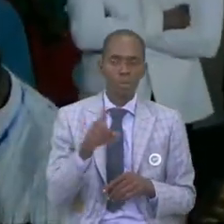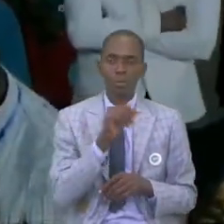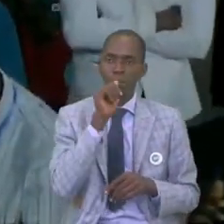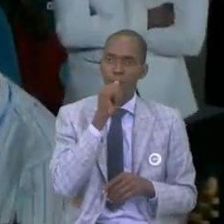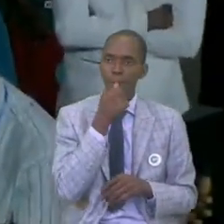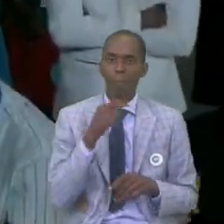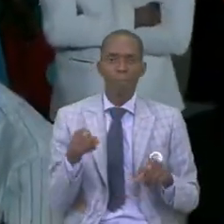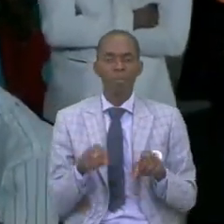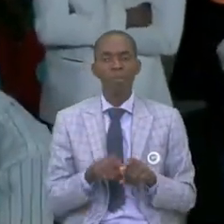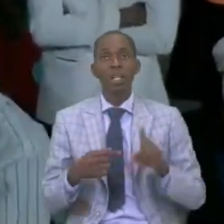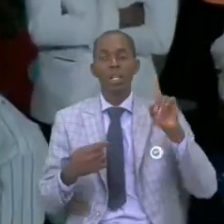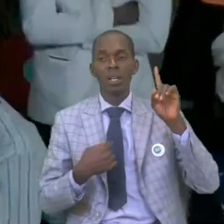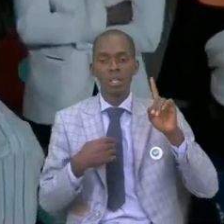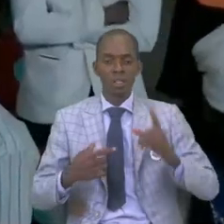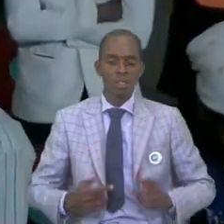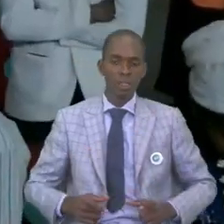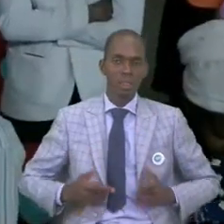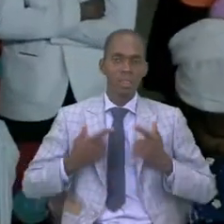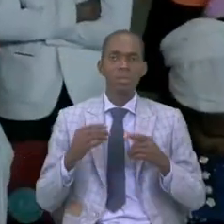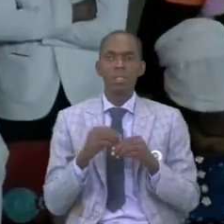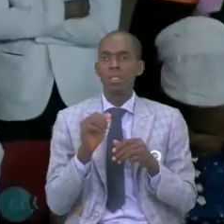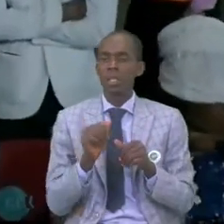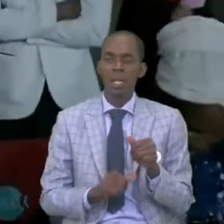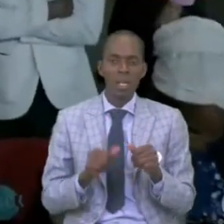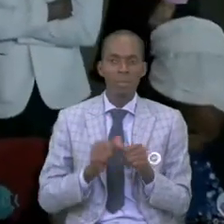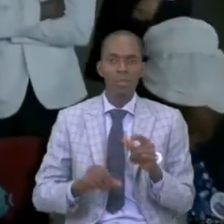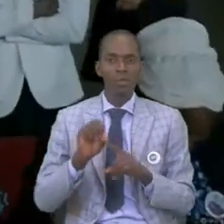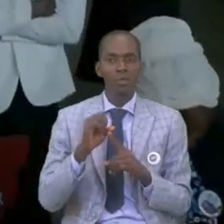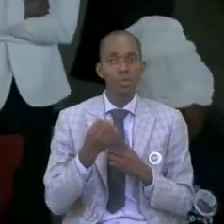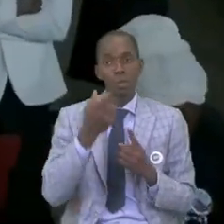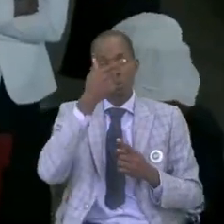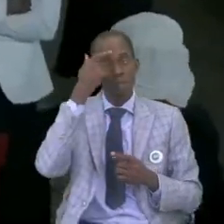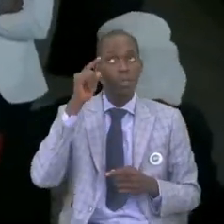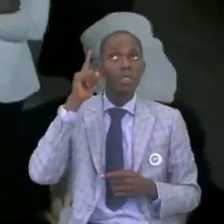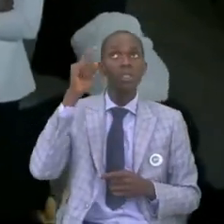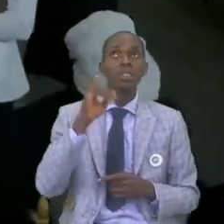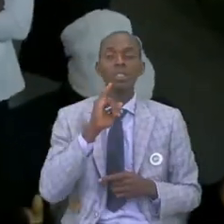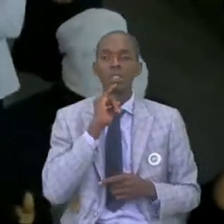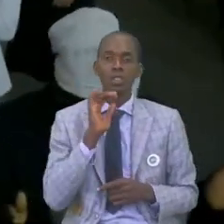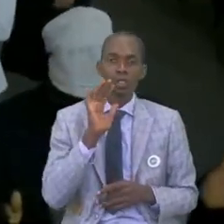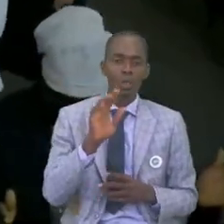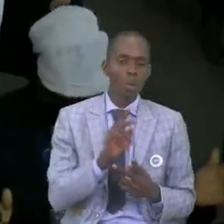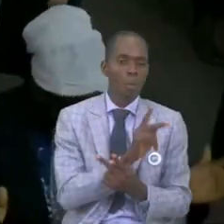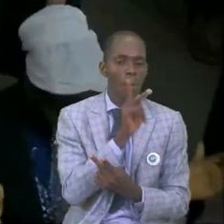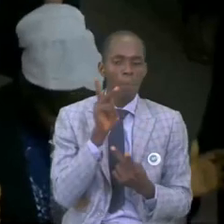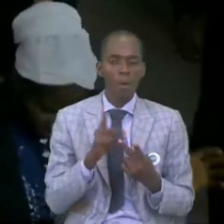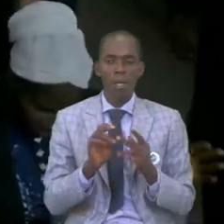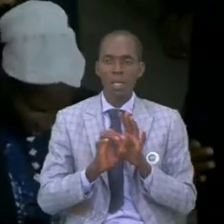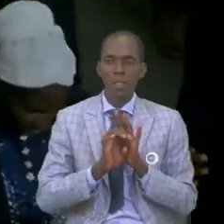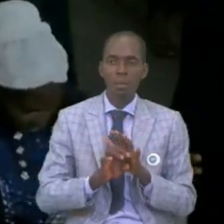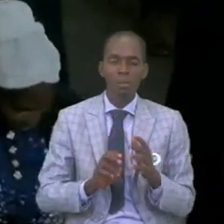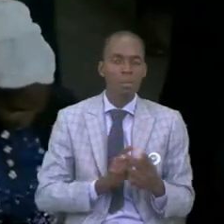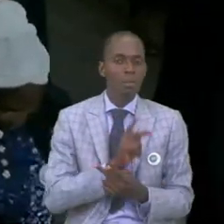I live, in every situation, because he is your perfect example and perfect